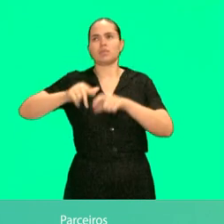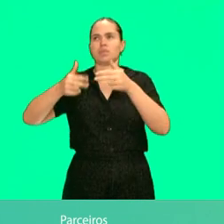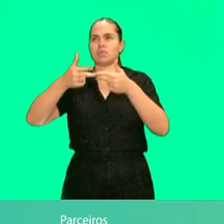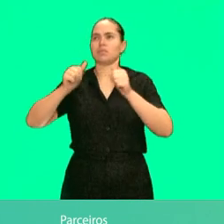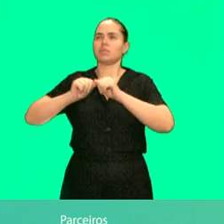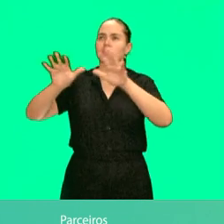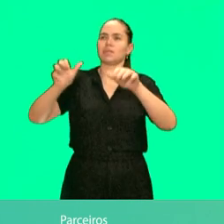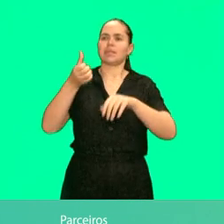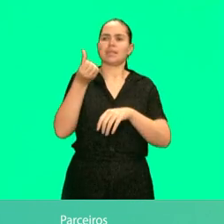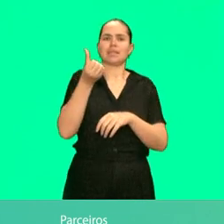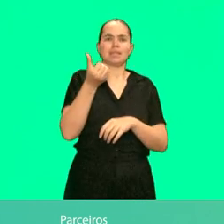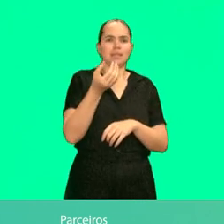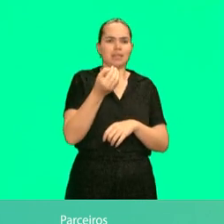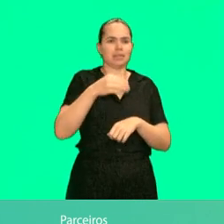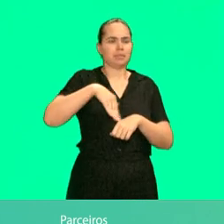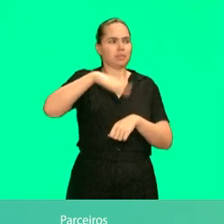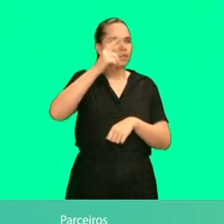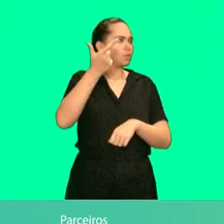countries,